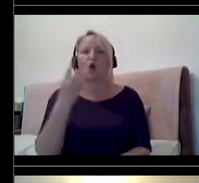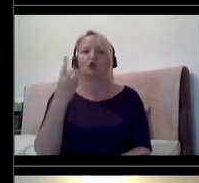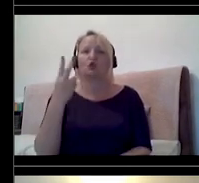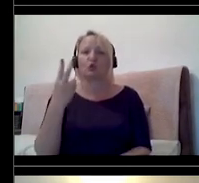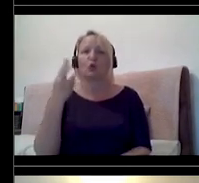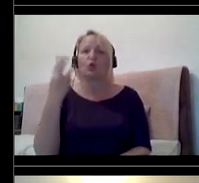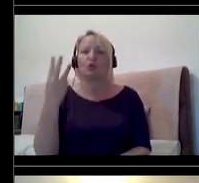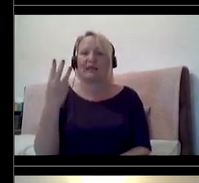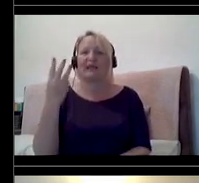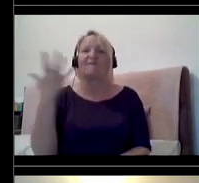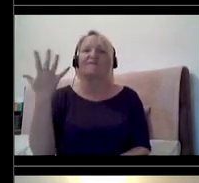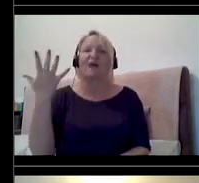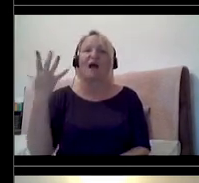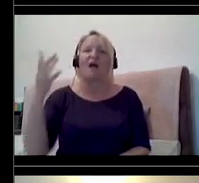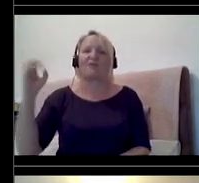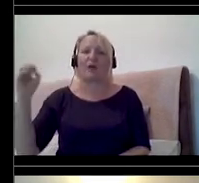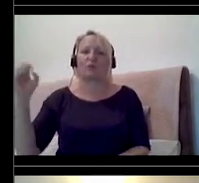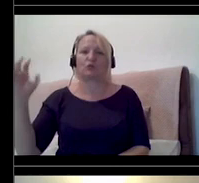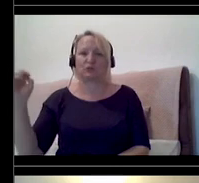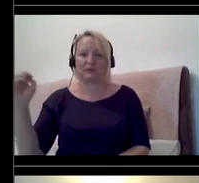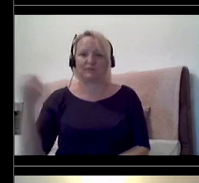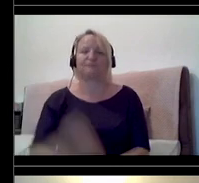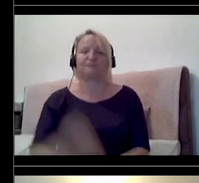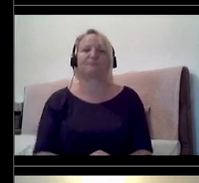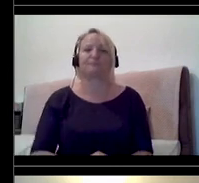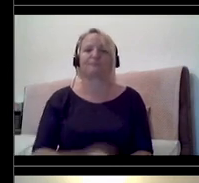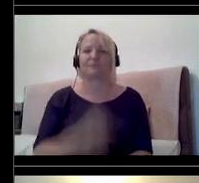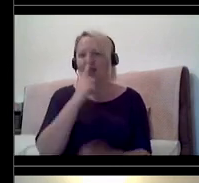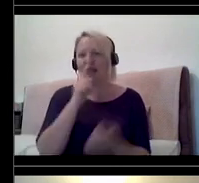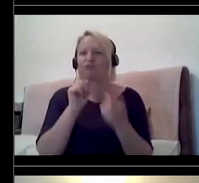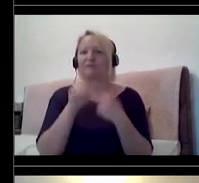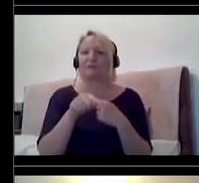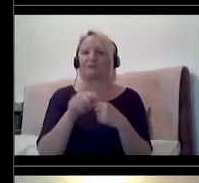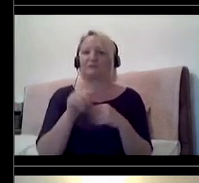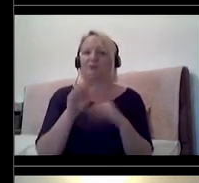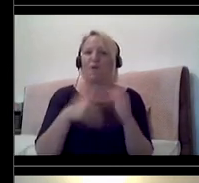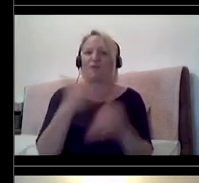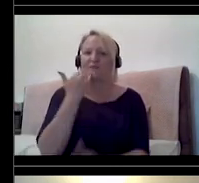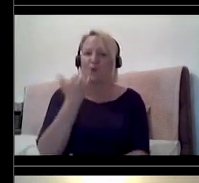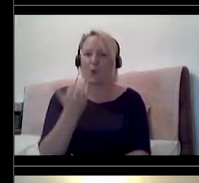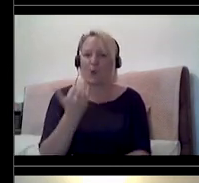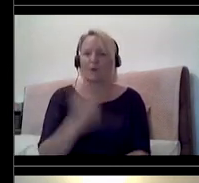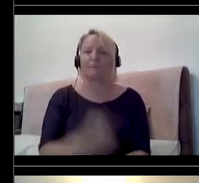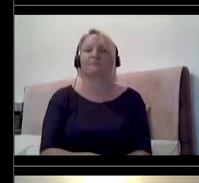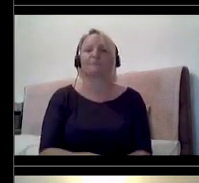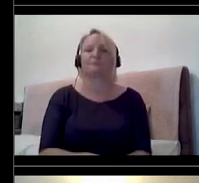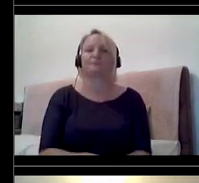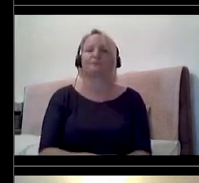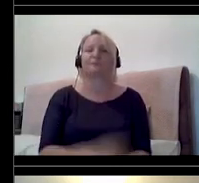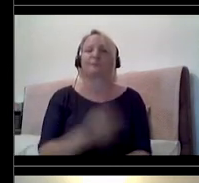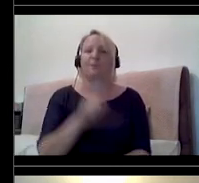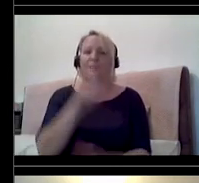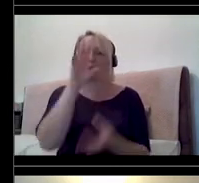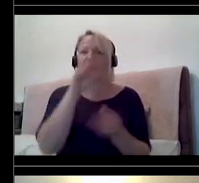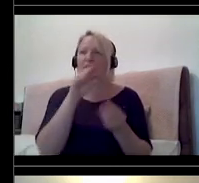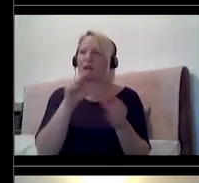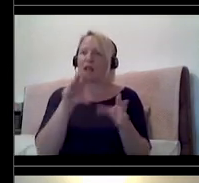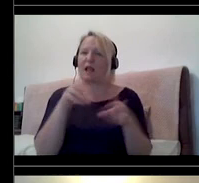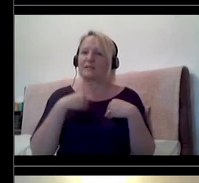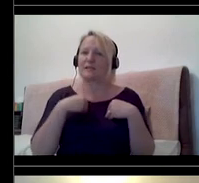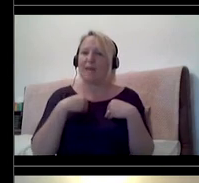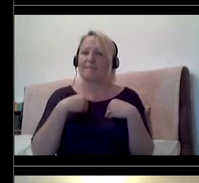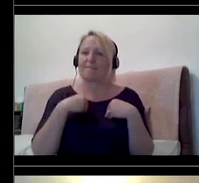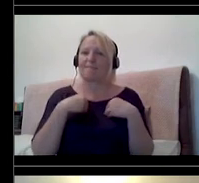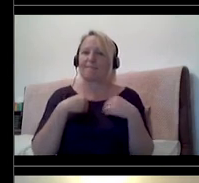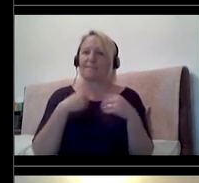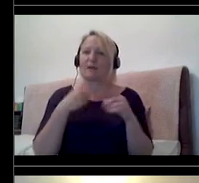5000 and provide a response over the phone. Responses will be accepted up until